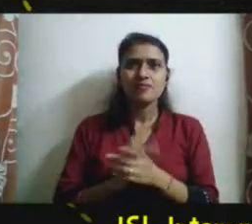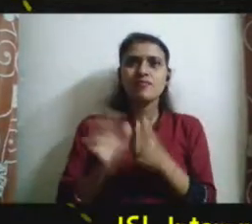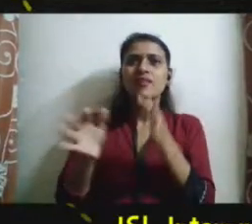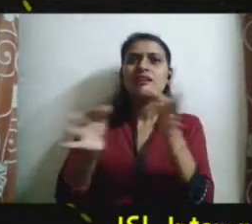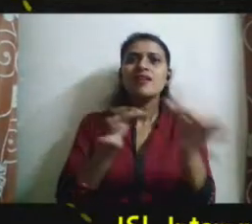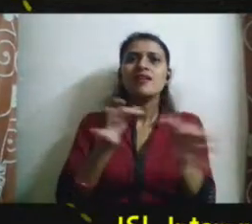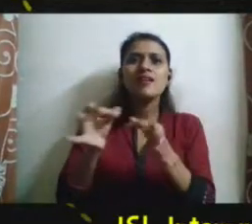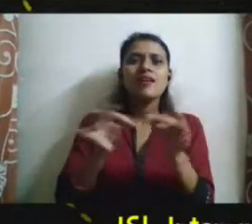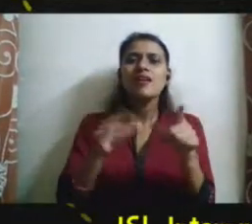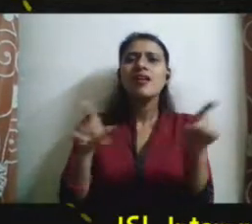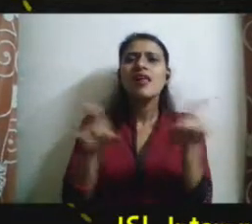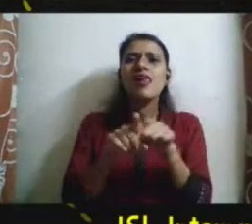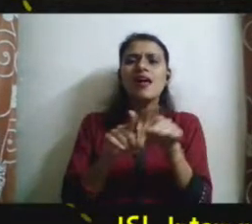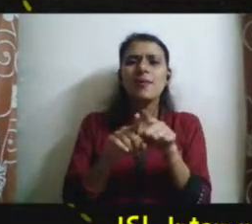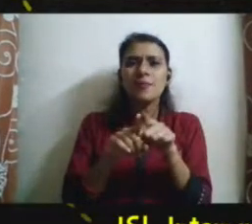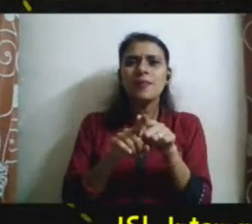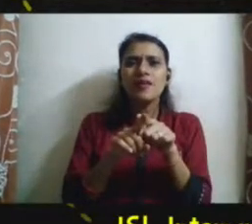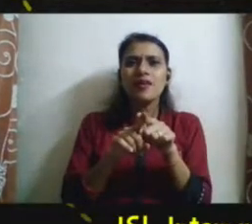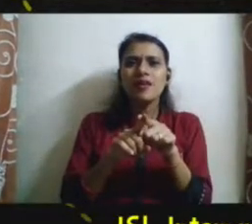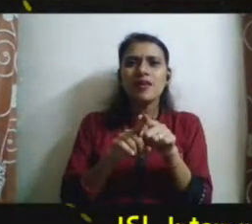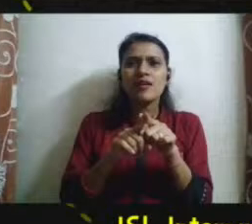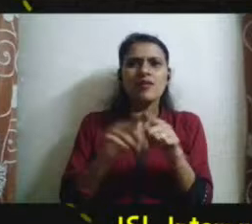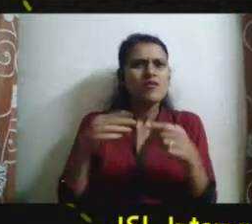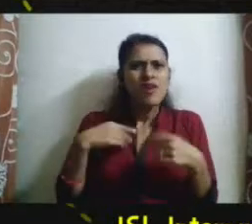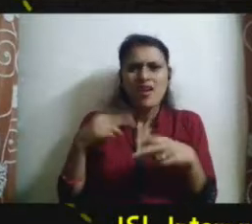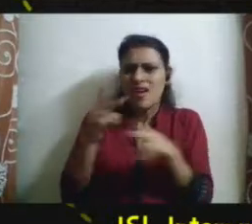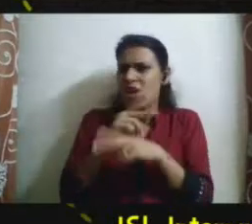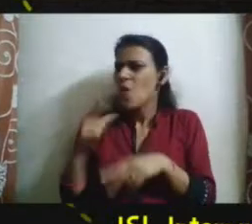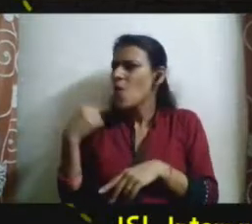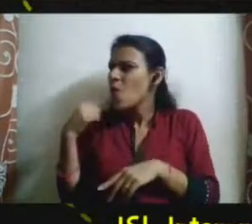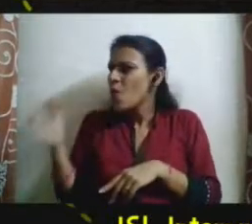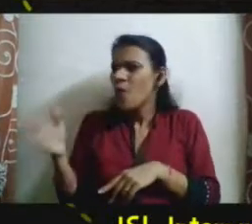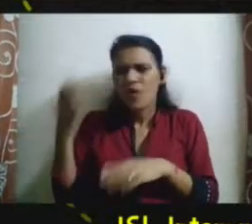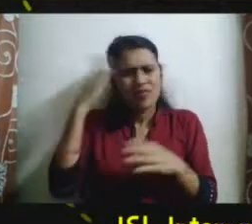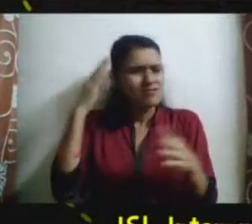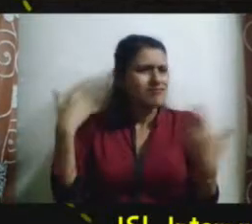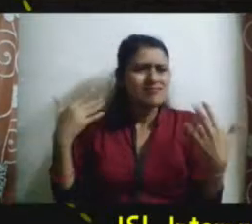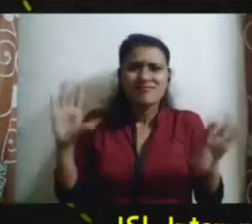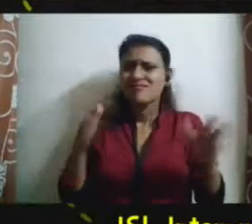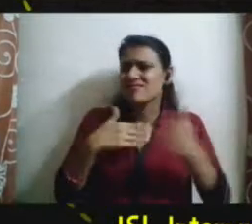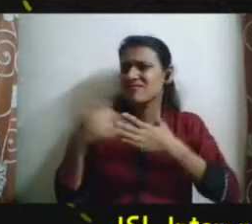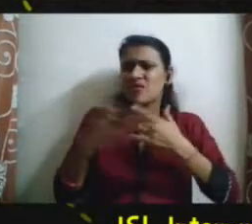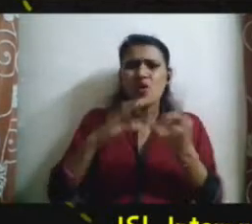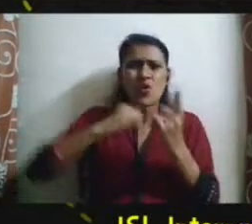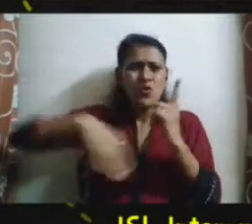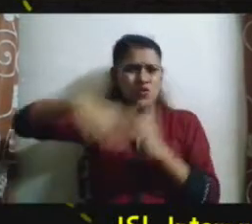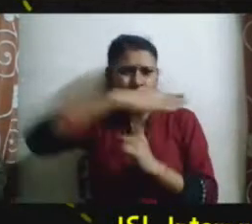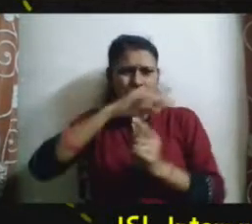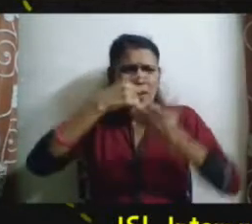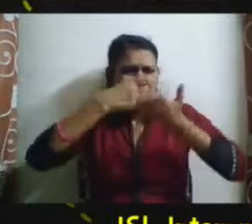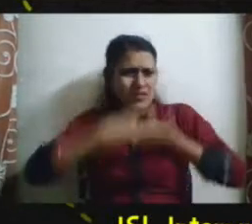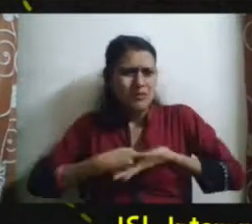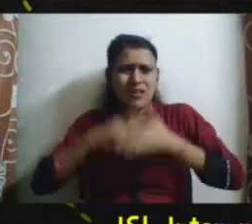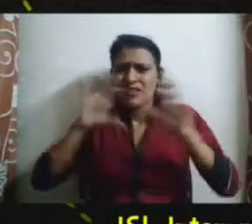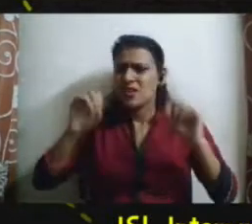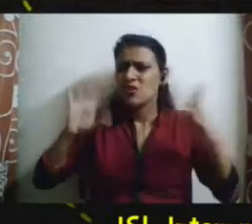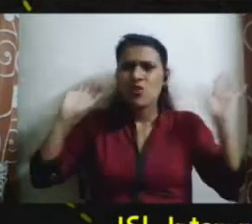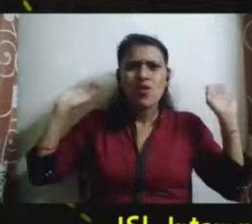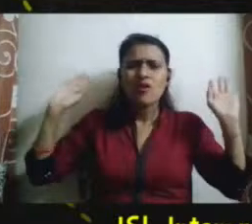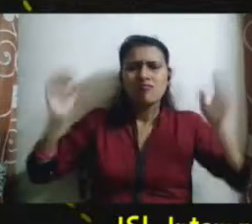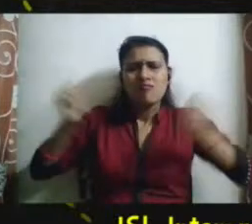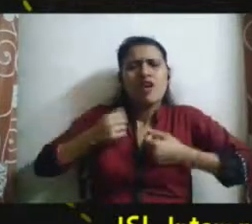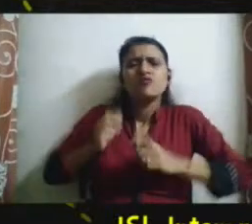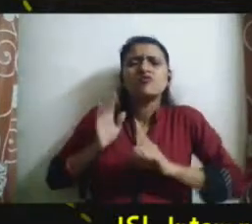surrender, where you don't care two hoots whether society treats you with respect or not. You are giving yourself